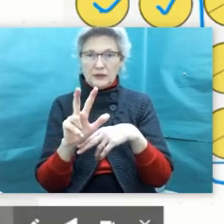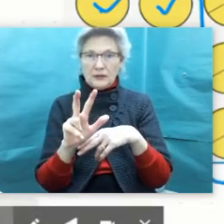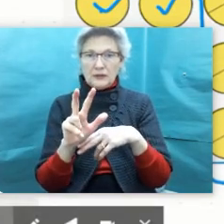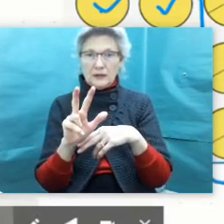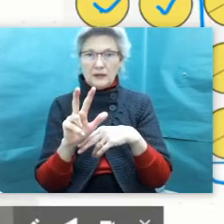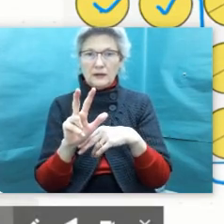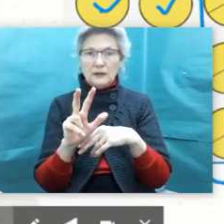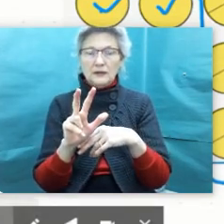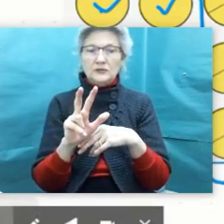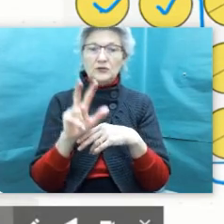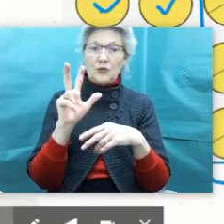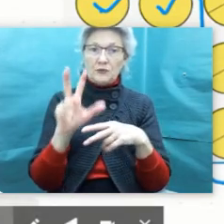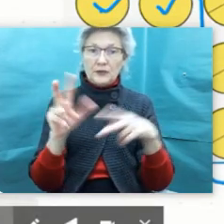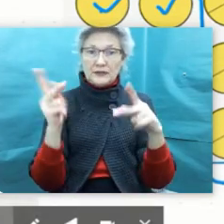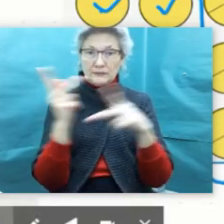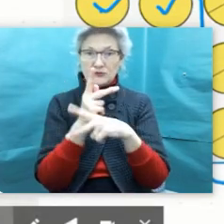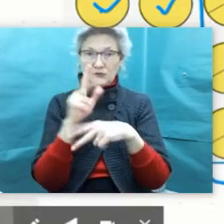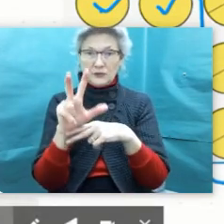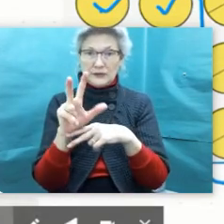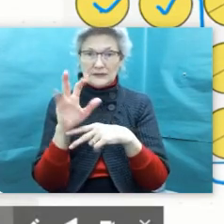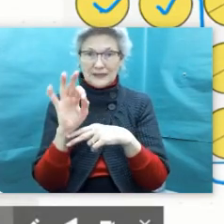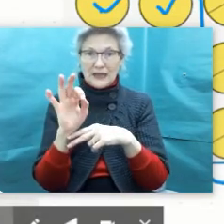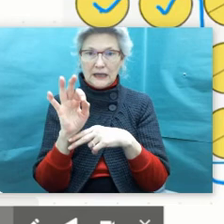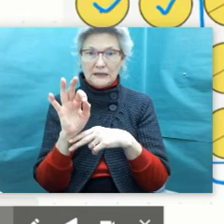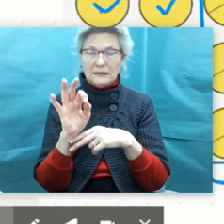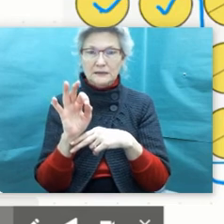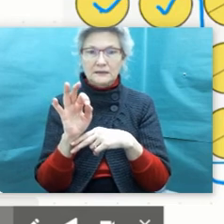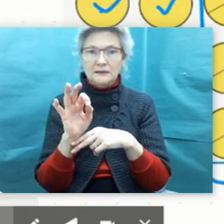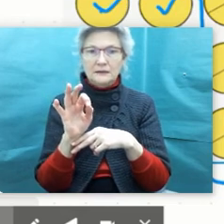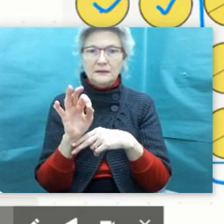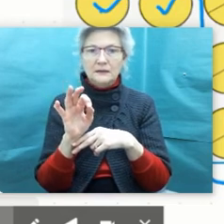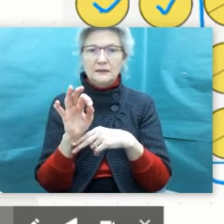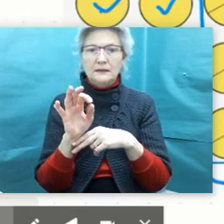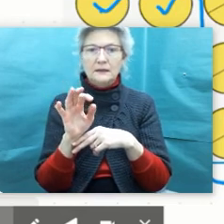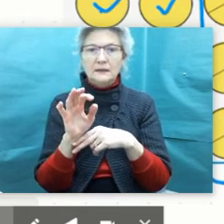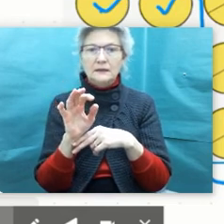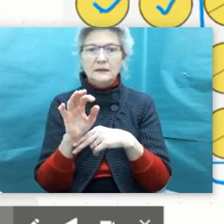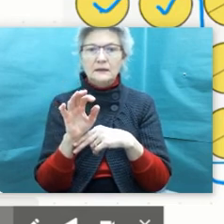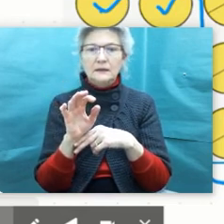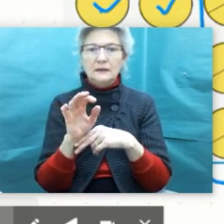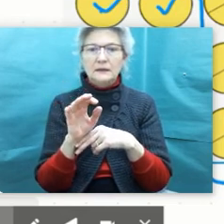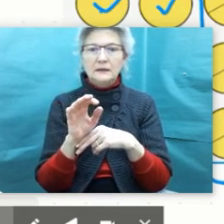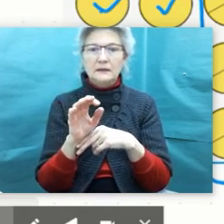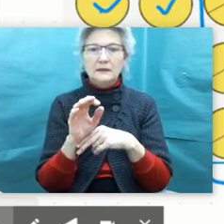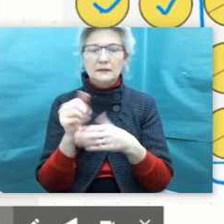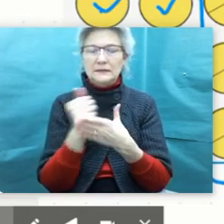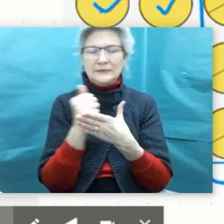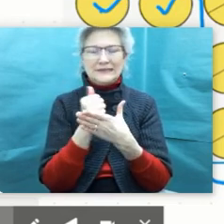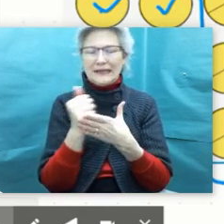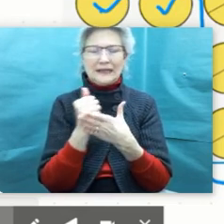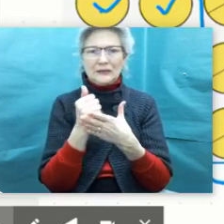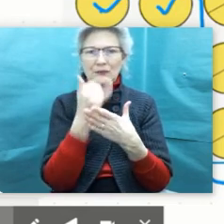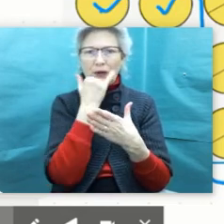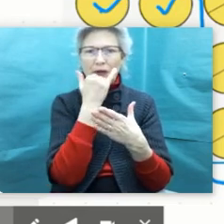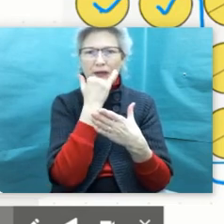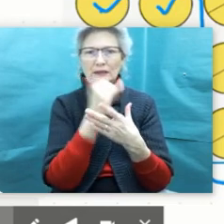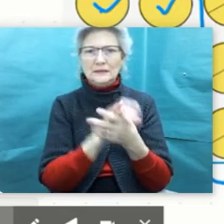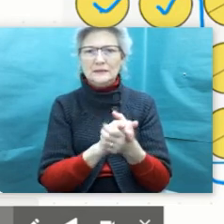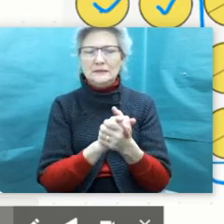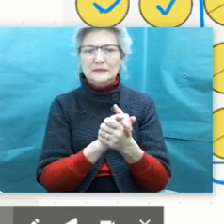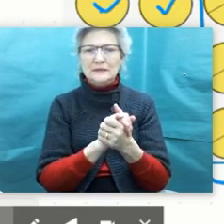3 times 3 is 9. So I'm really struggling here. Hold on. Here we go. It's a race. No, I'm not